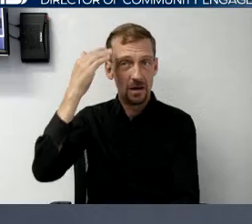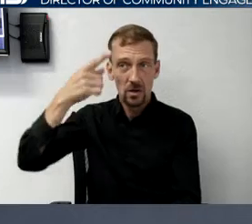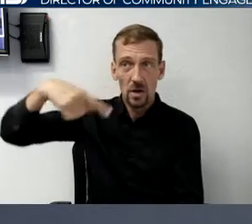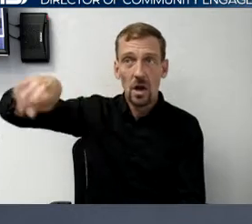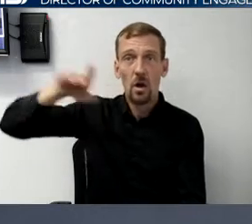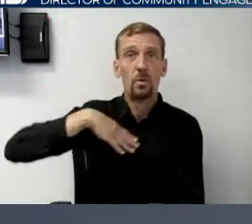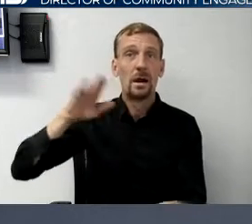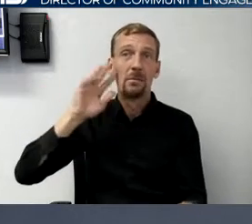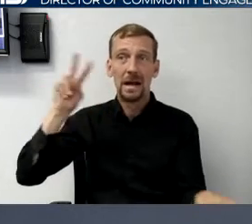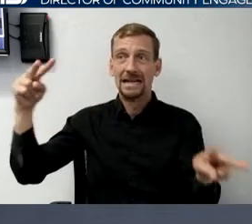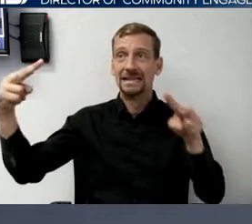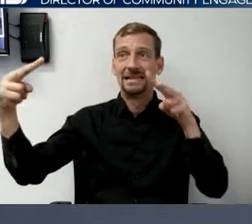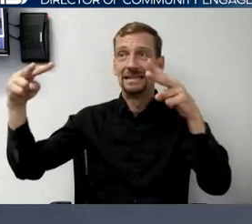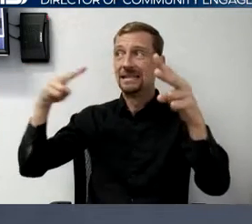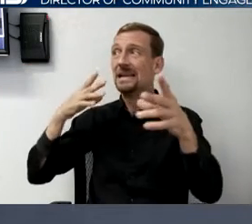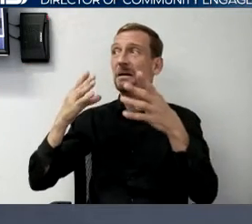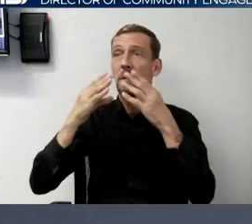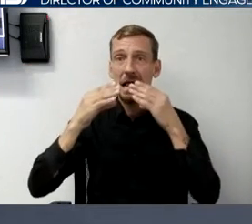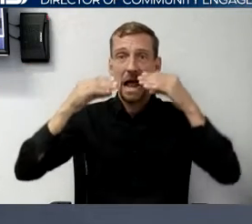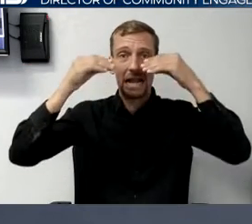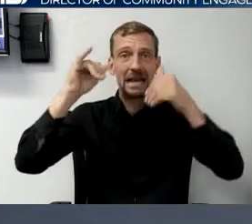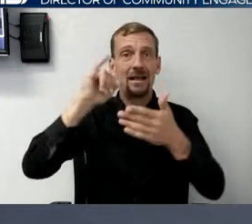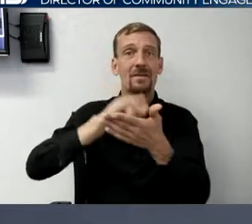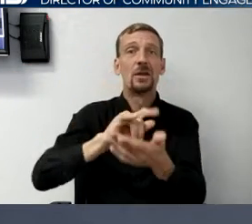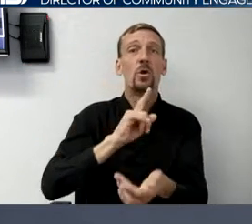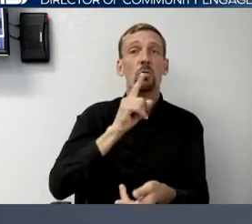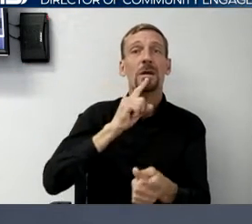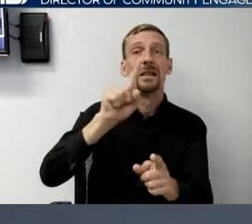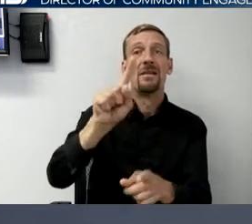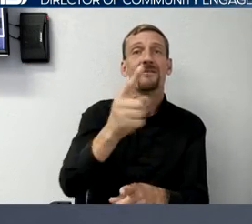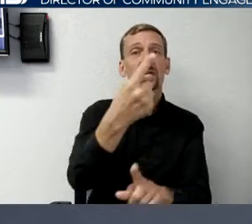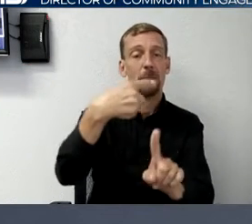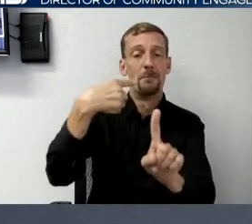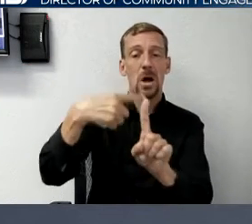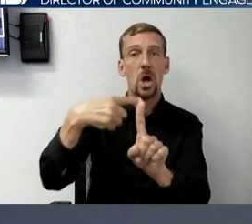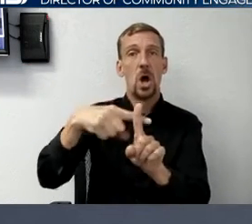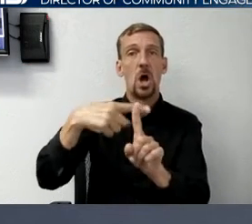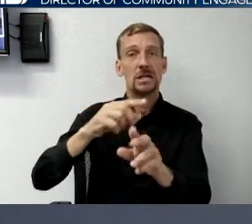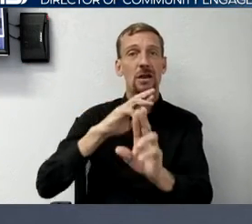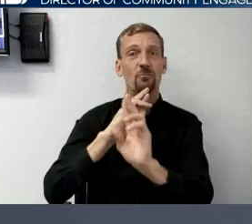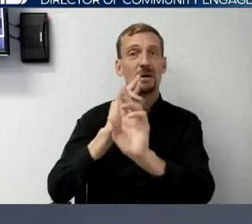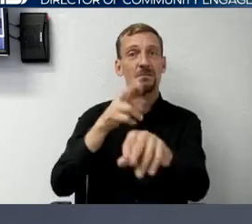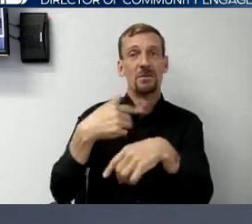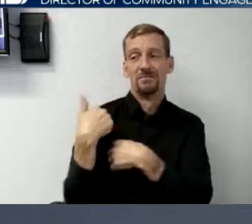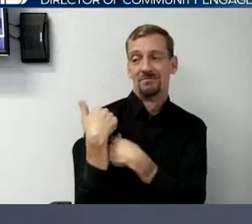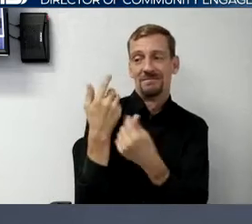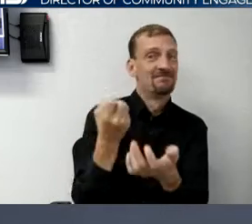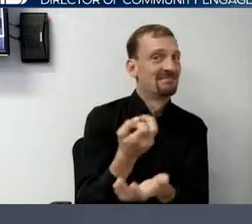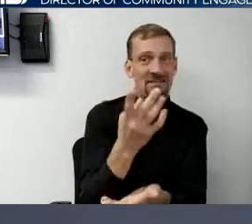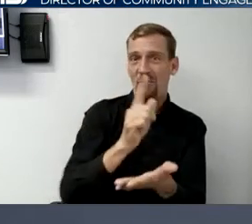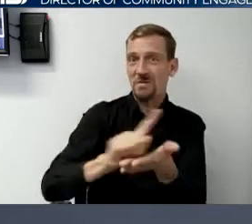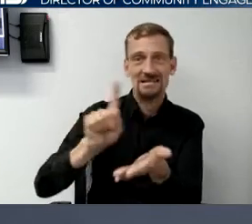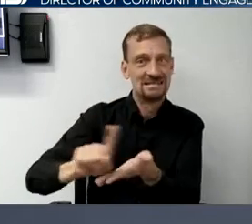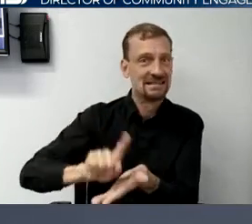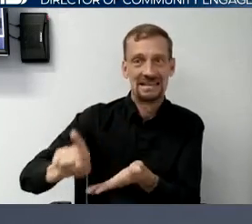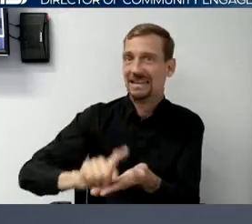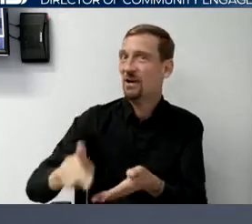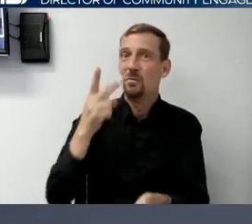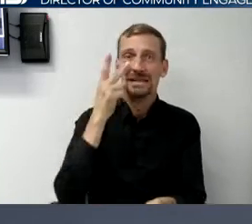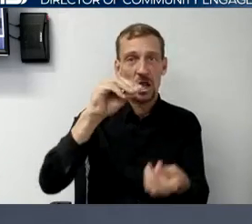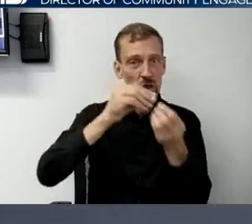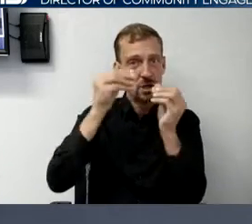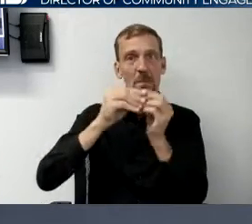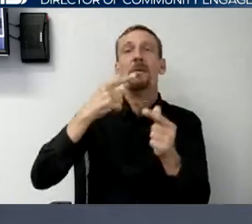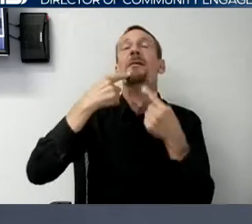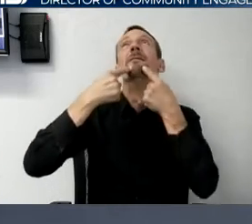looking at each other smiling, because that's the first positive report really like that in several weeks, where we're starting to see the numbers